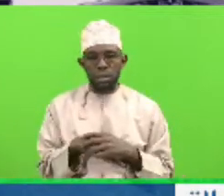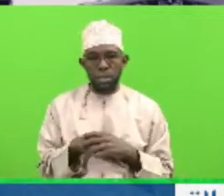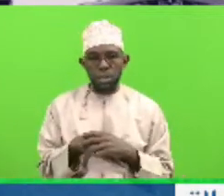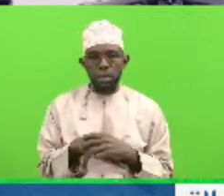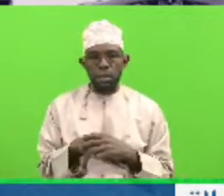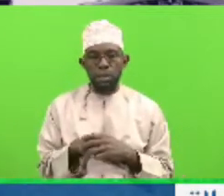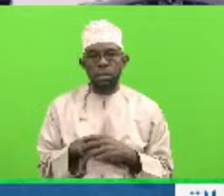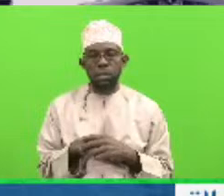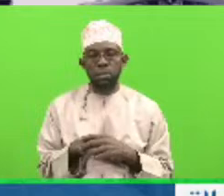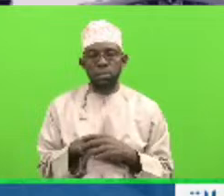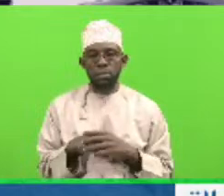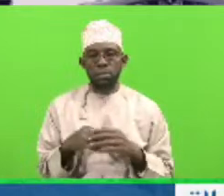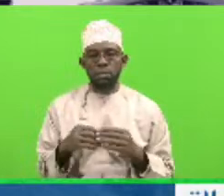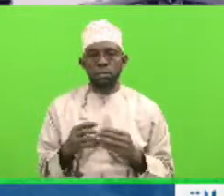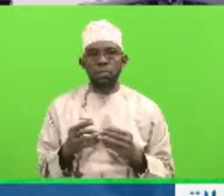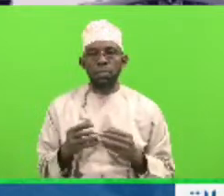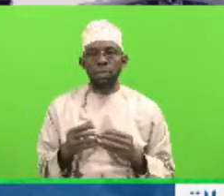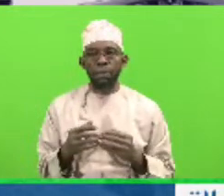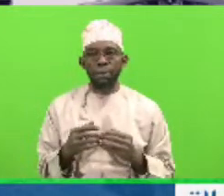That